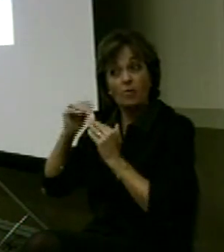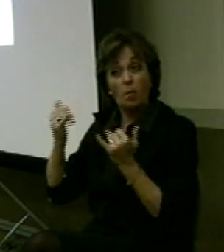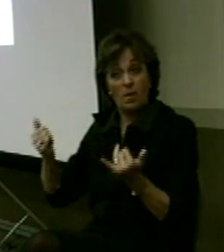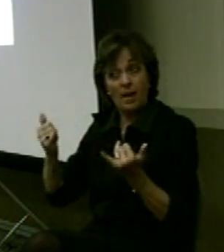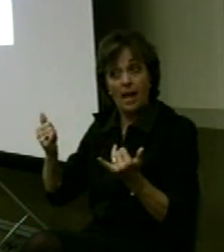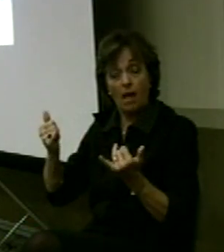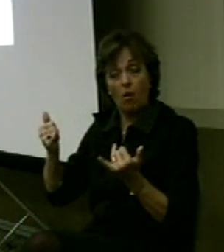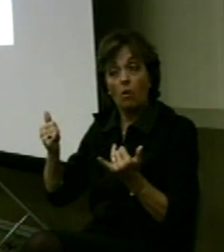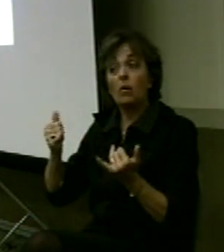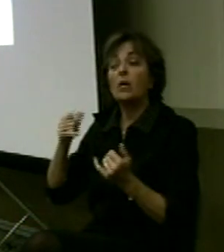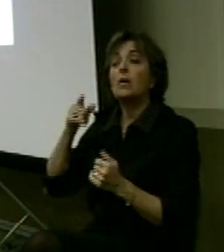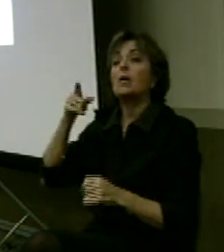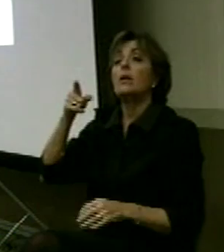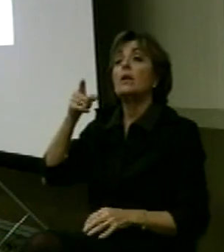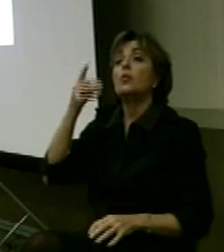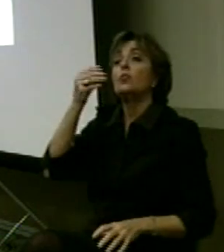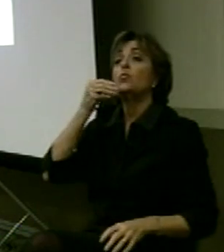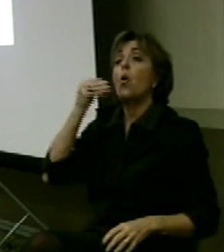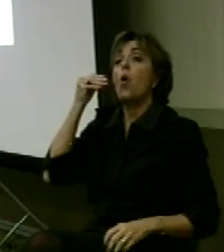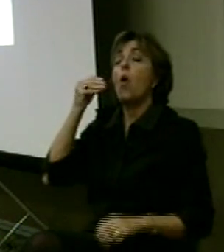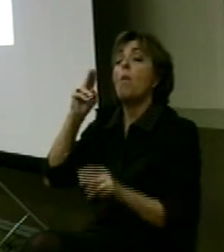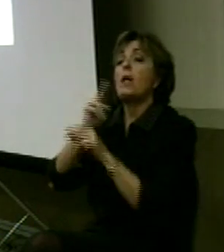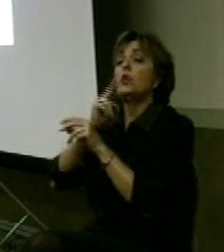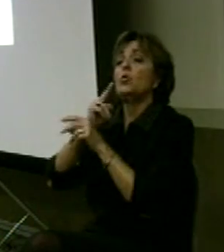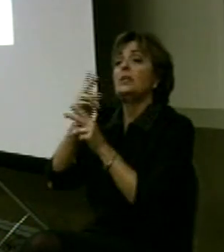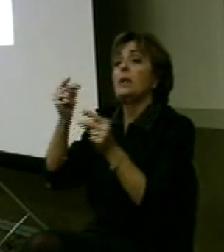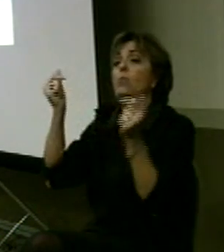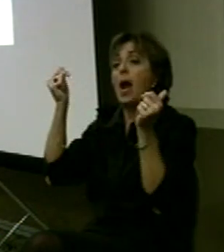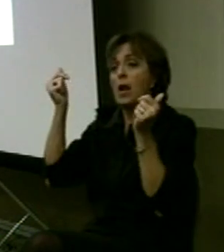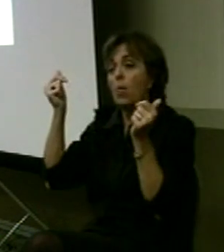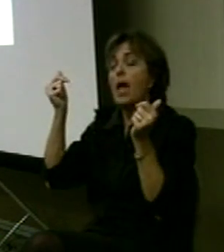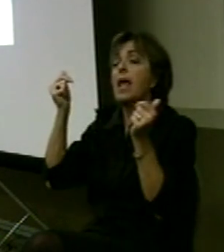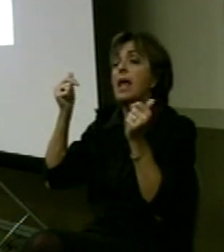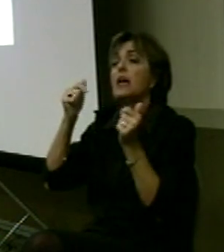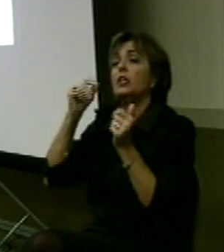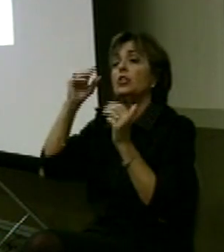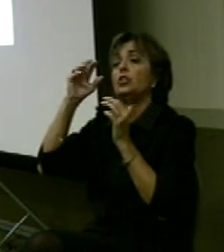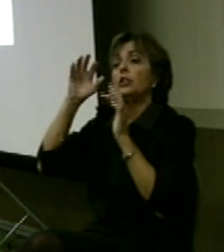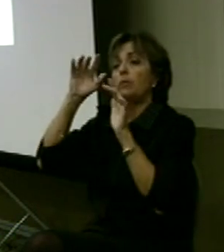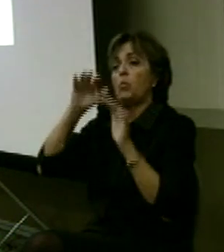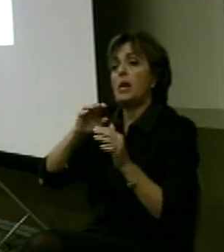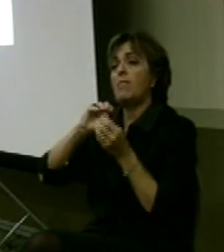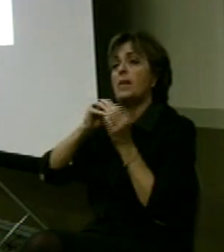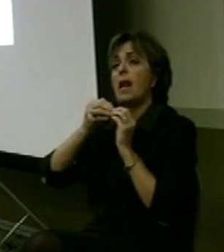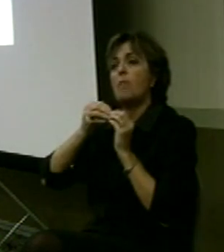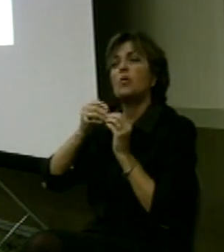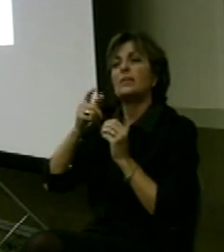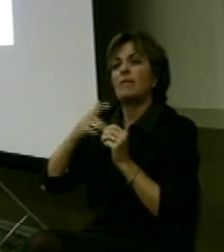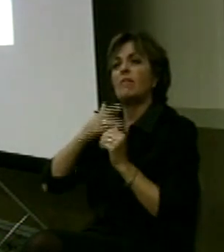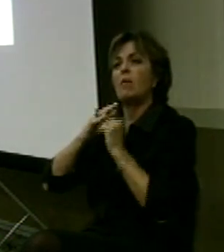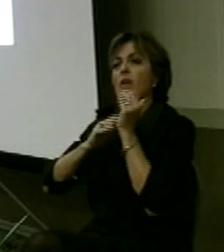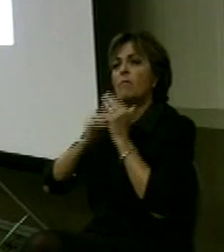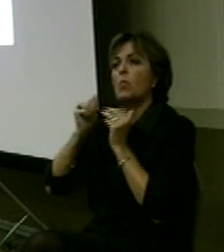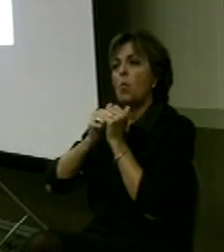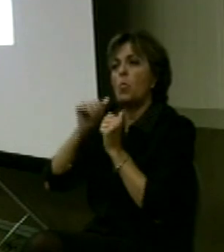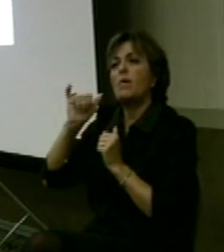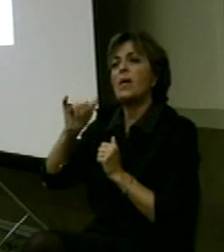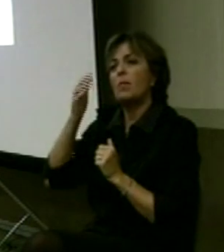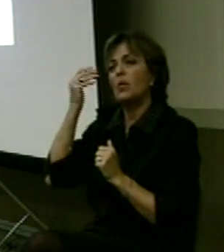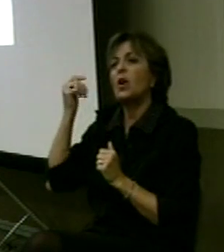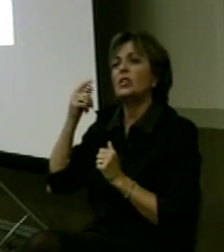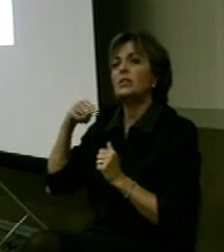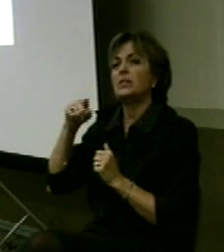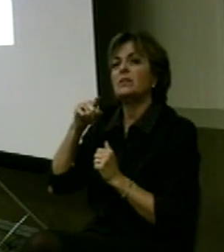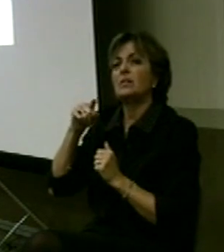comfortable with this now? If you go home and use it right away and just put in numbers you make up, just get comfortable with